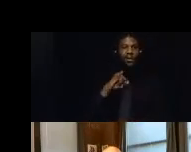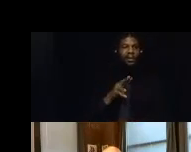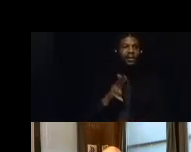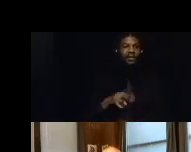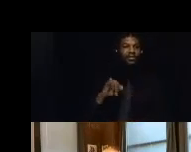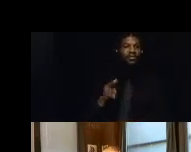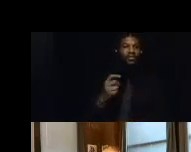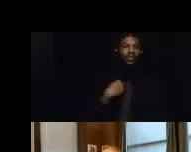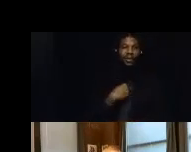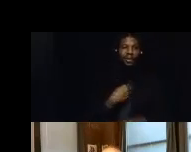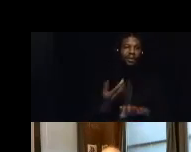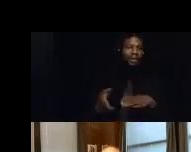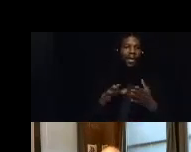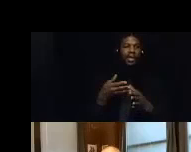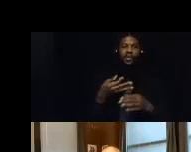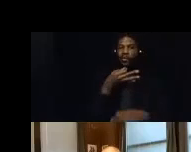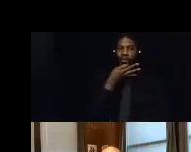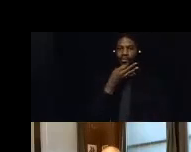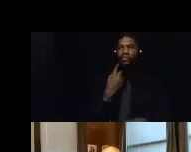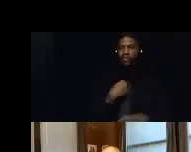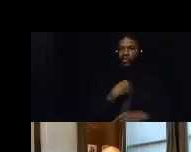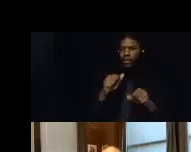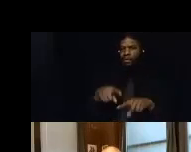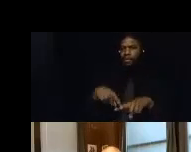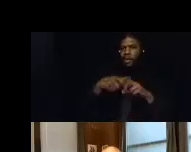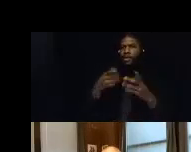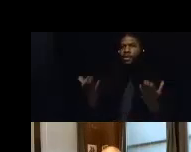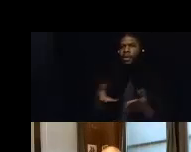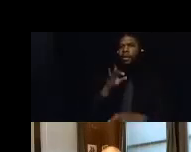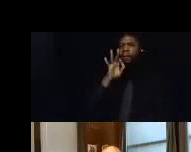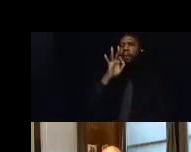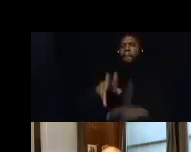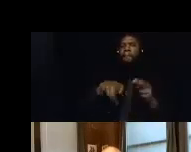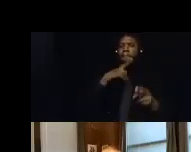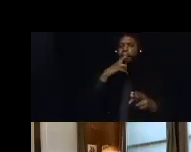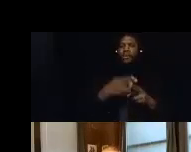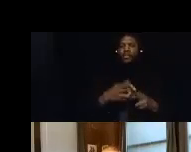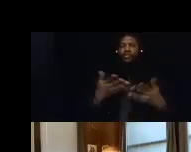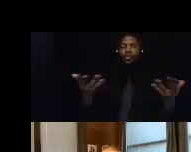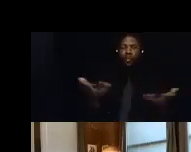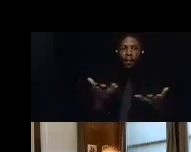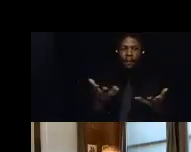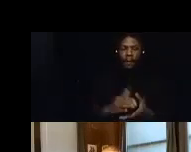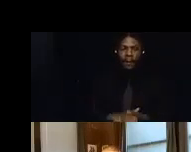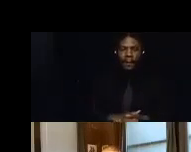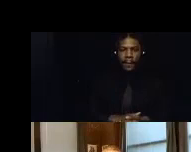soon. We can pause here. I'll just mention that